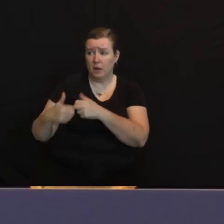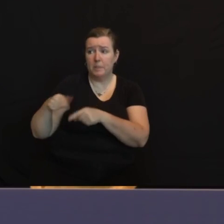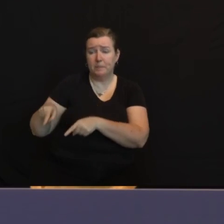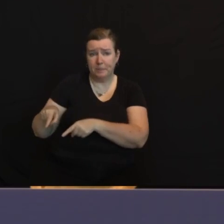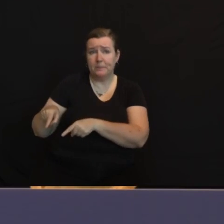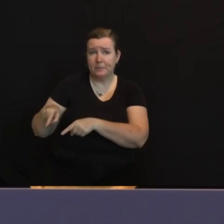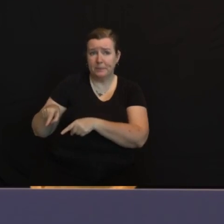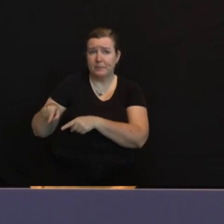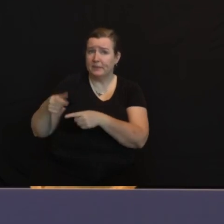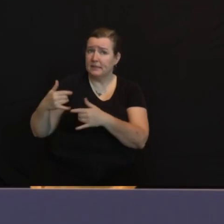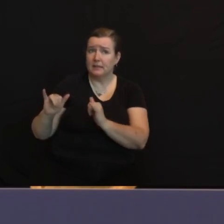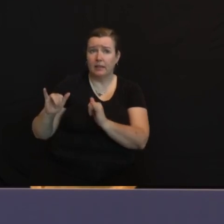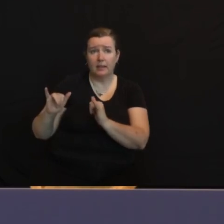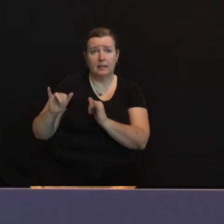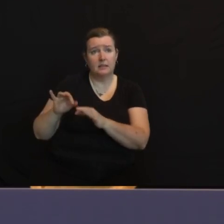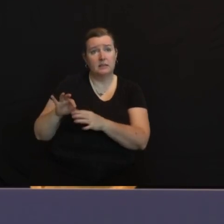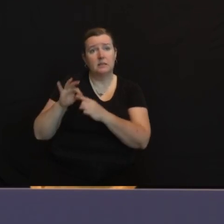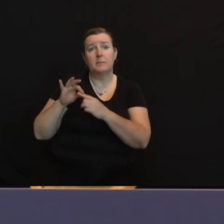continues to in Ocean County.